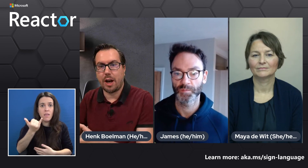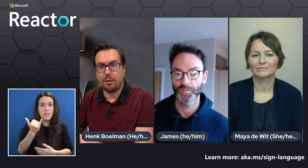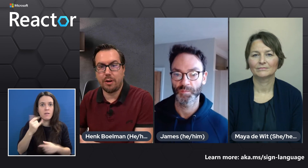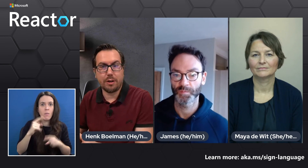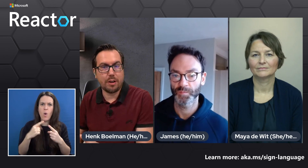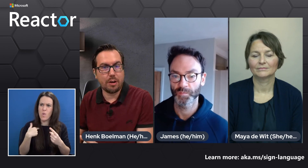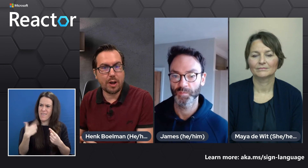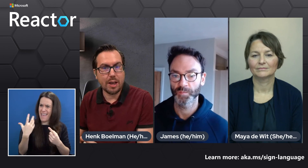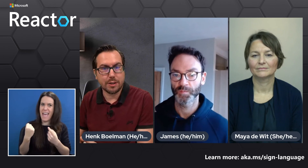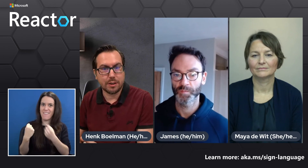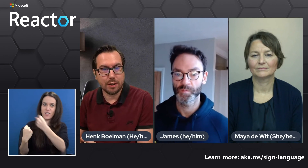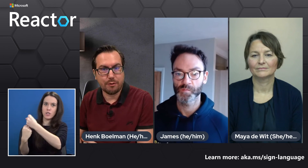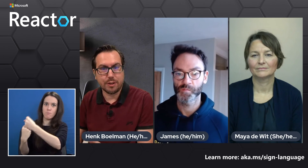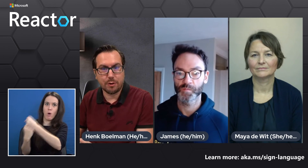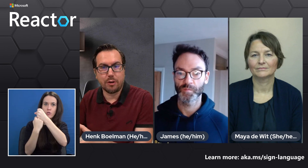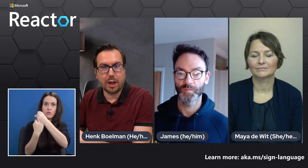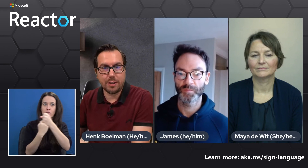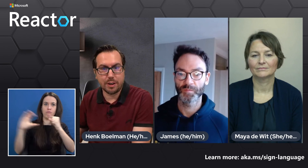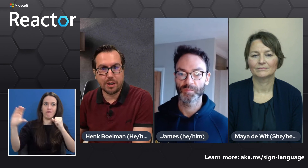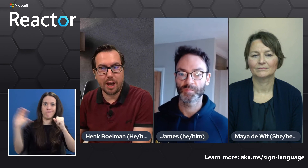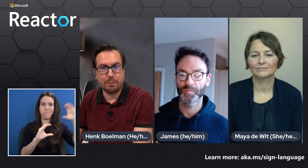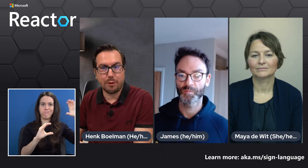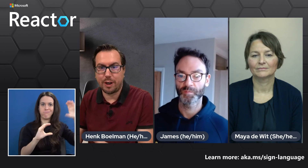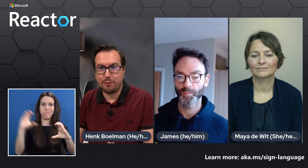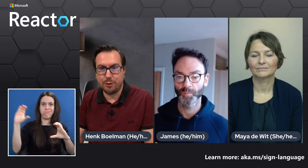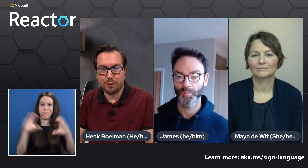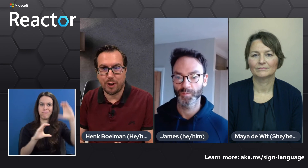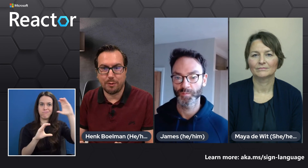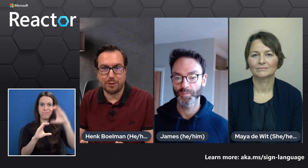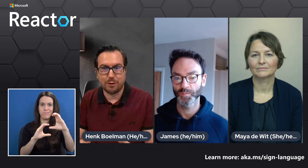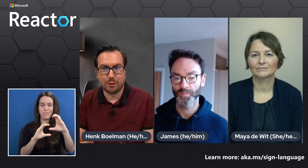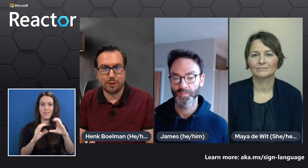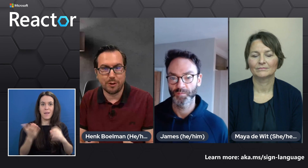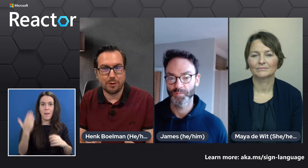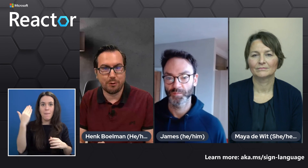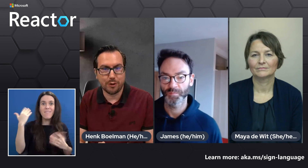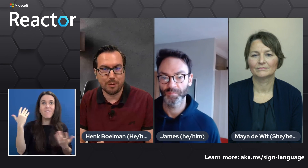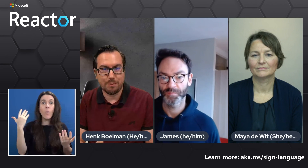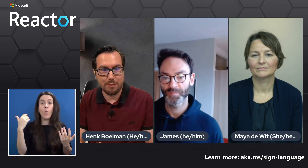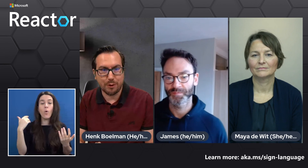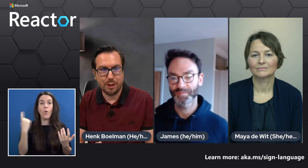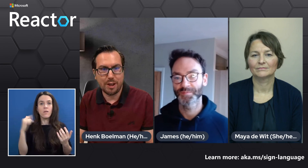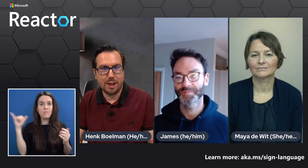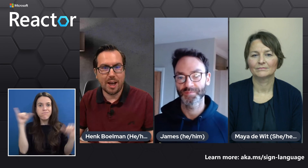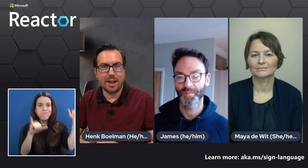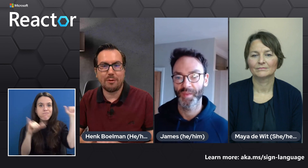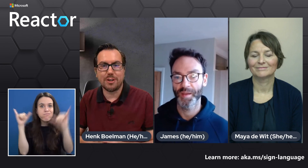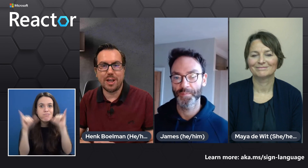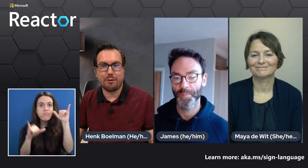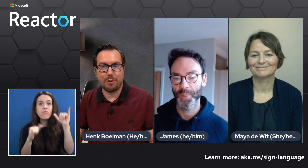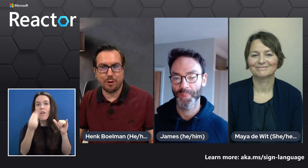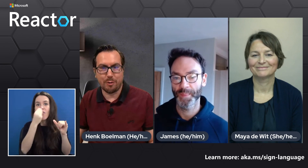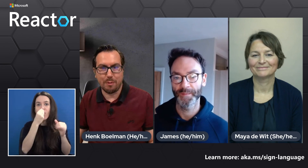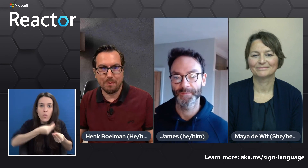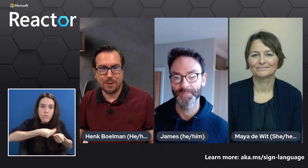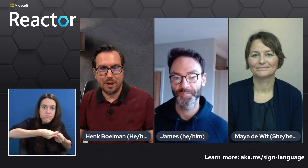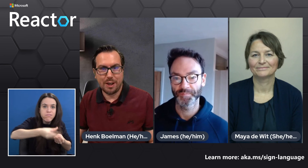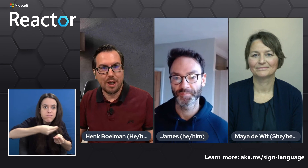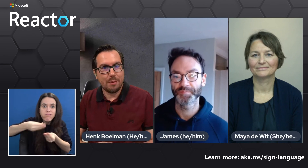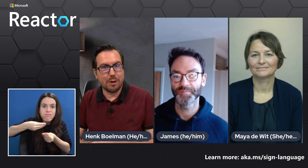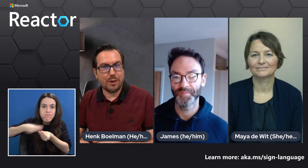sponsor a location, a physical location, and providing food for up to 30 to 40 people. And that was never a